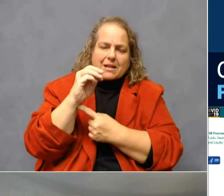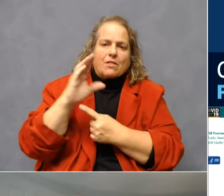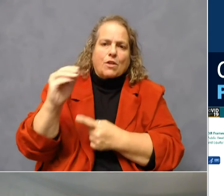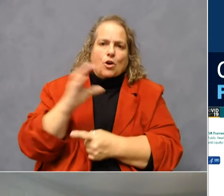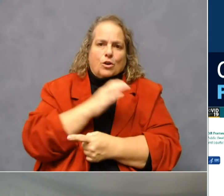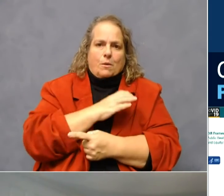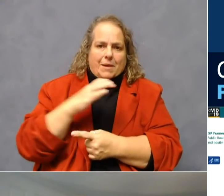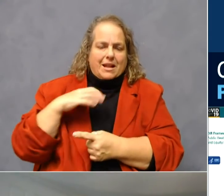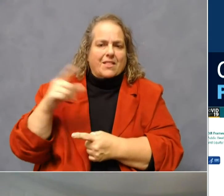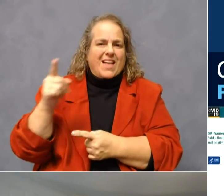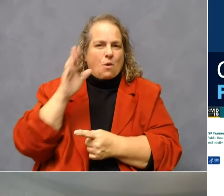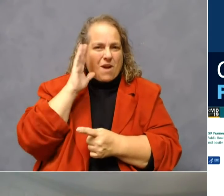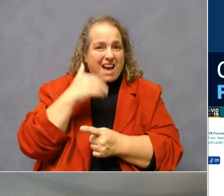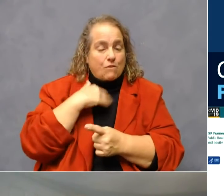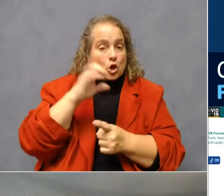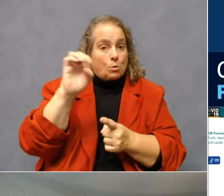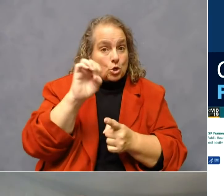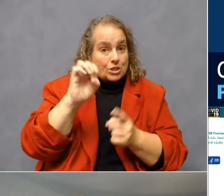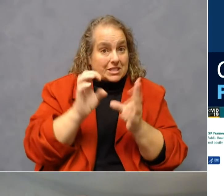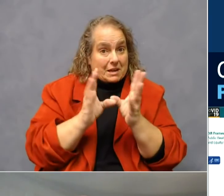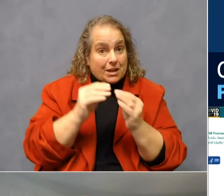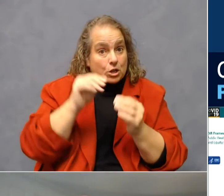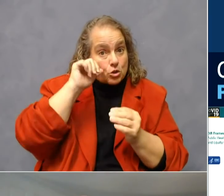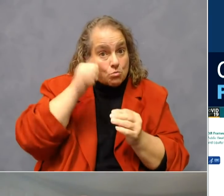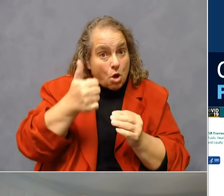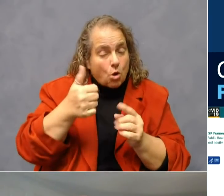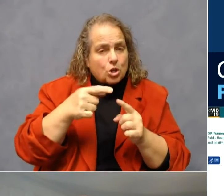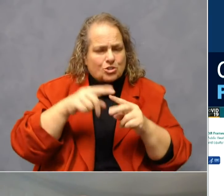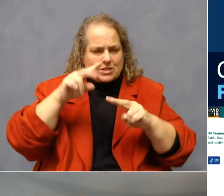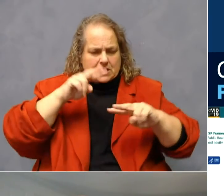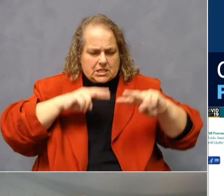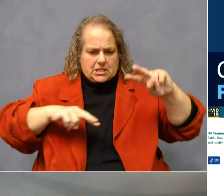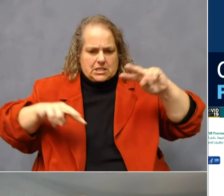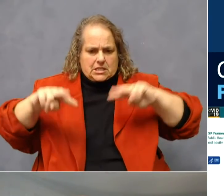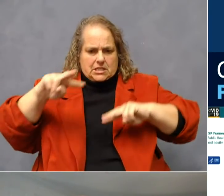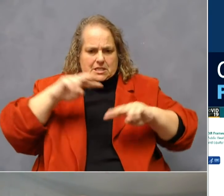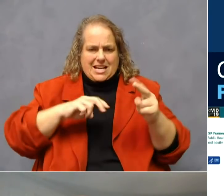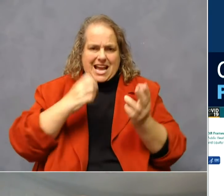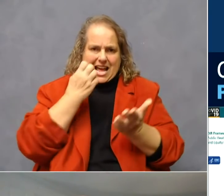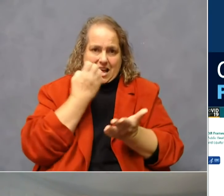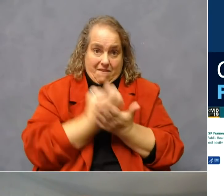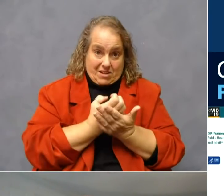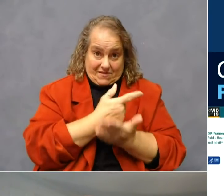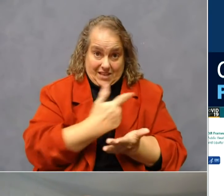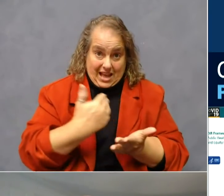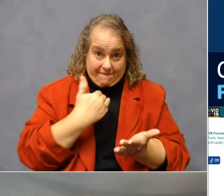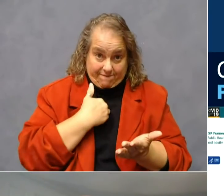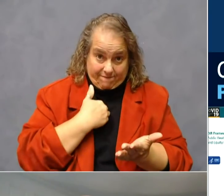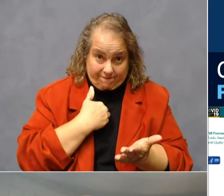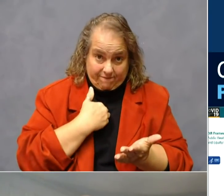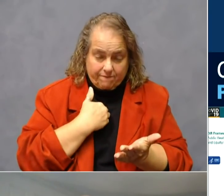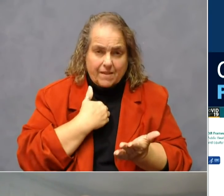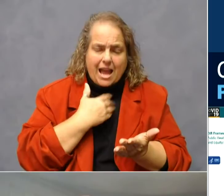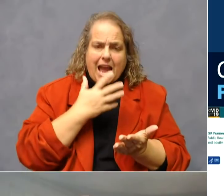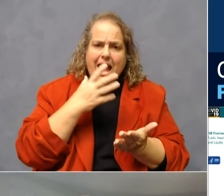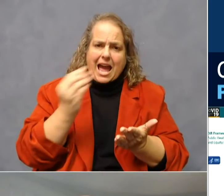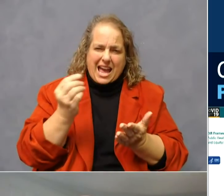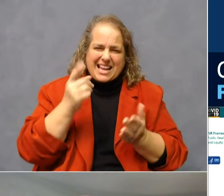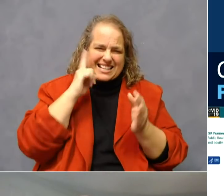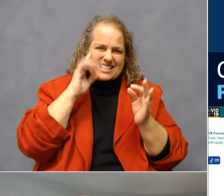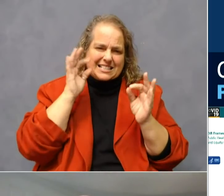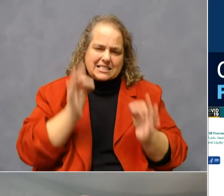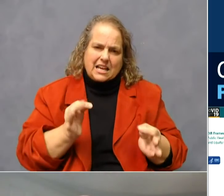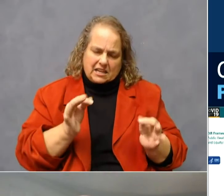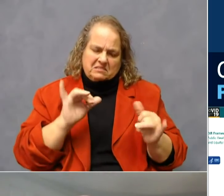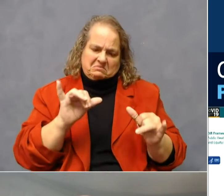meeting tomorrow to take a look at the evidence that they have available at this time and further refine their